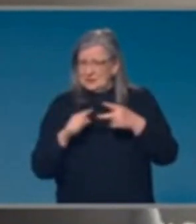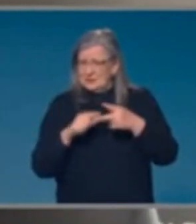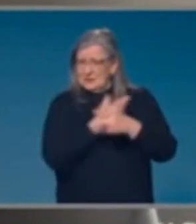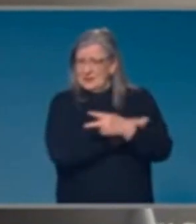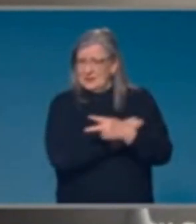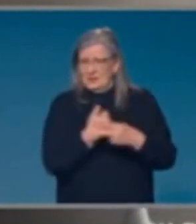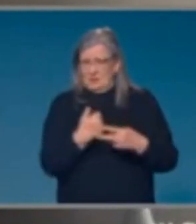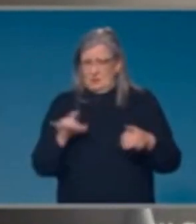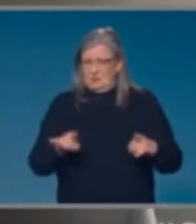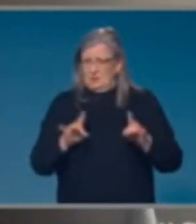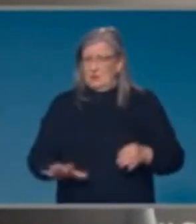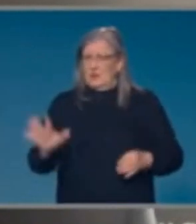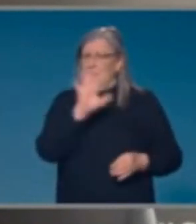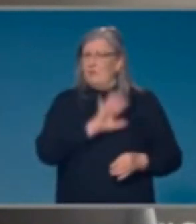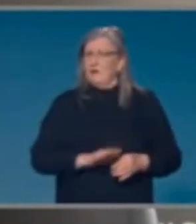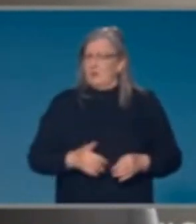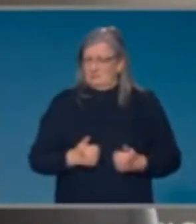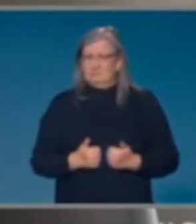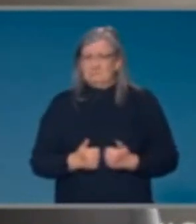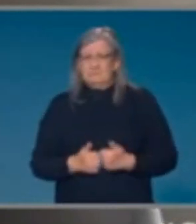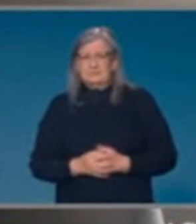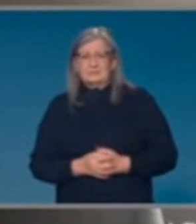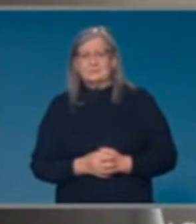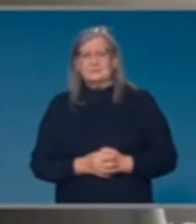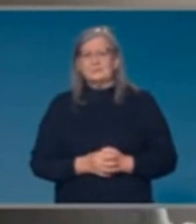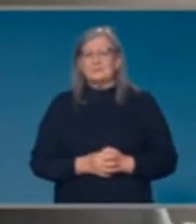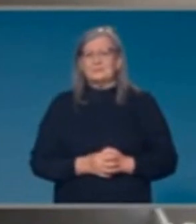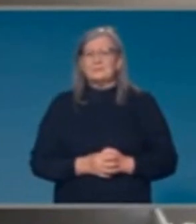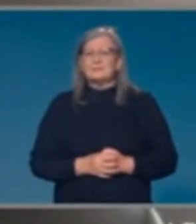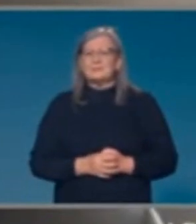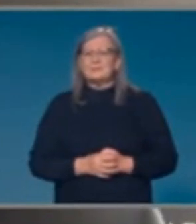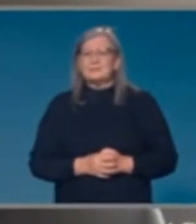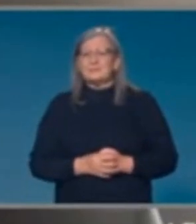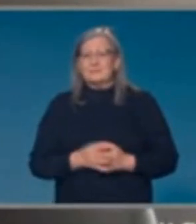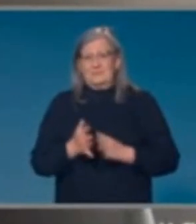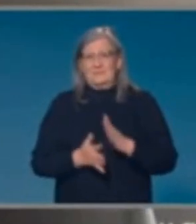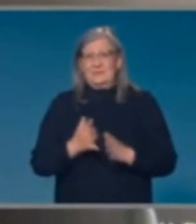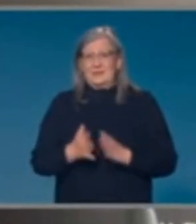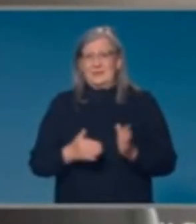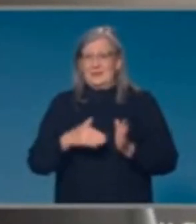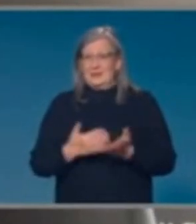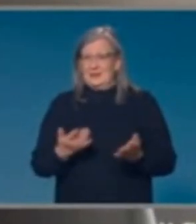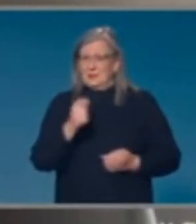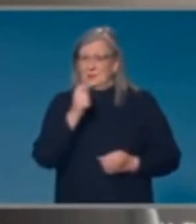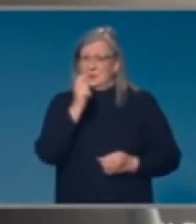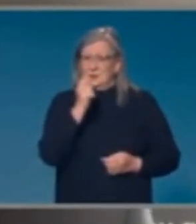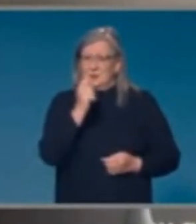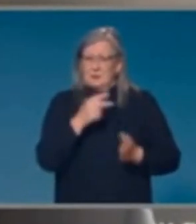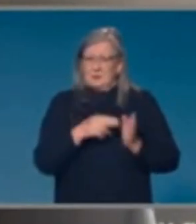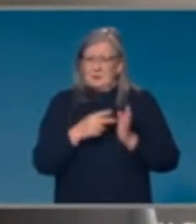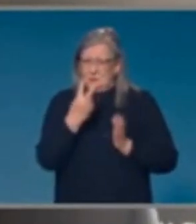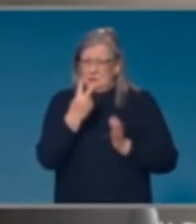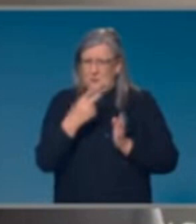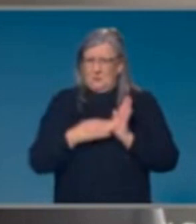Very importantly, what that means is we're at almost 2 million, 1.95 million vaccinations in